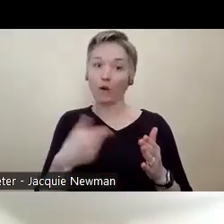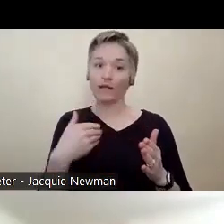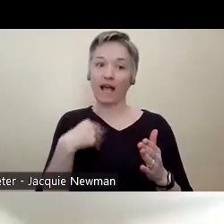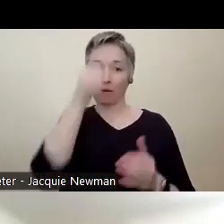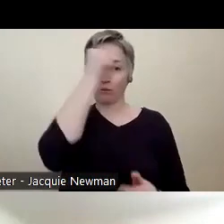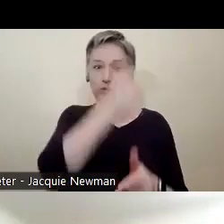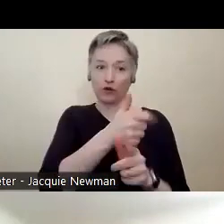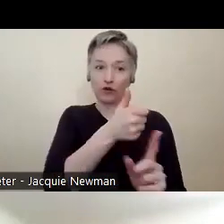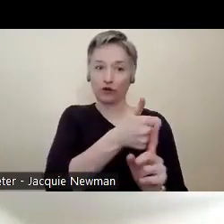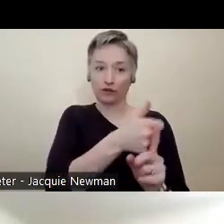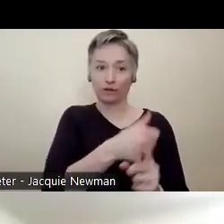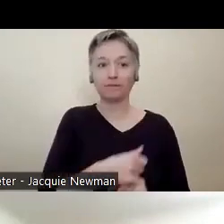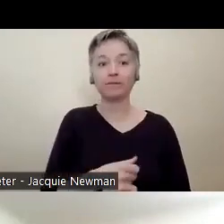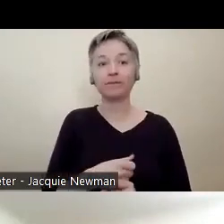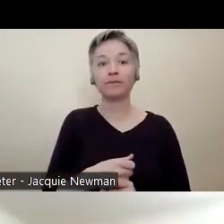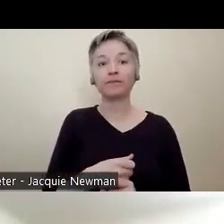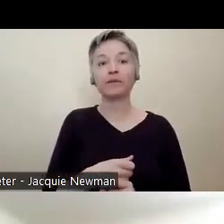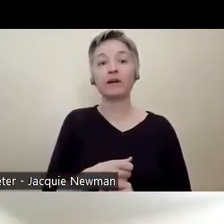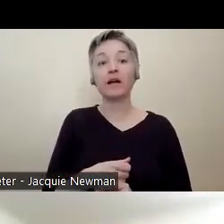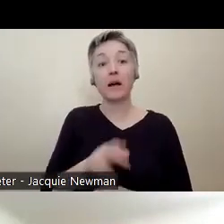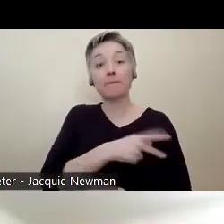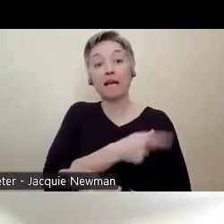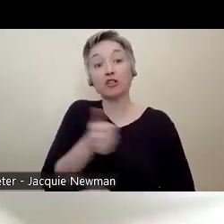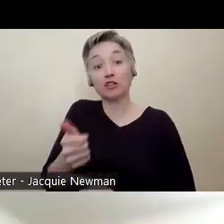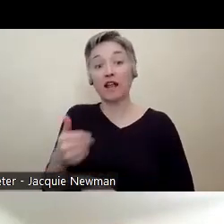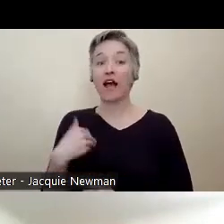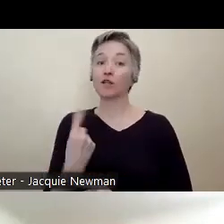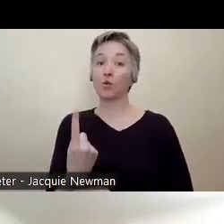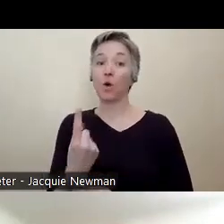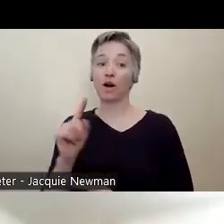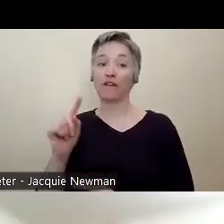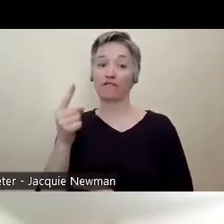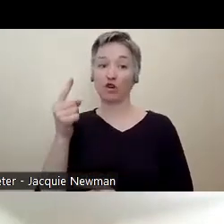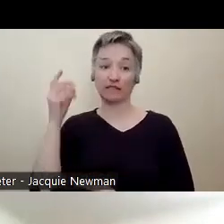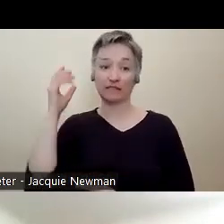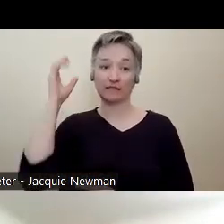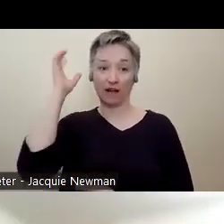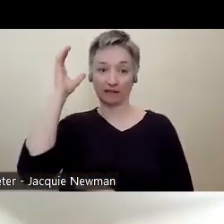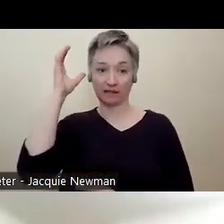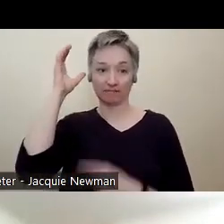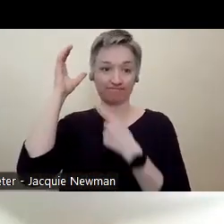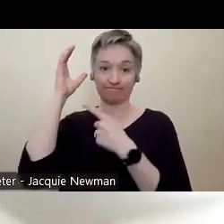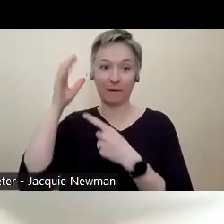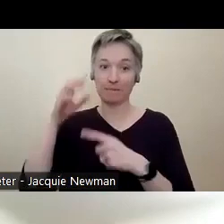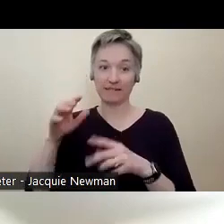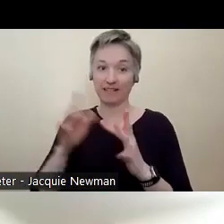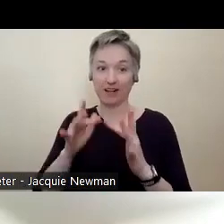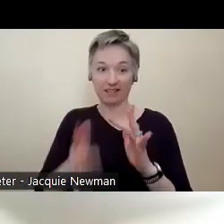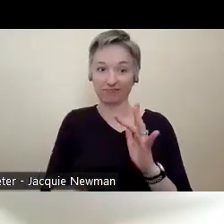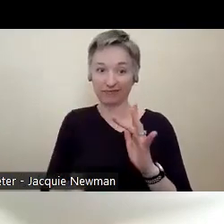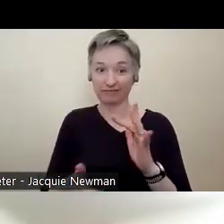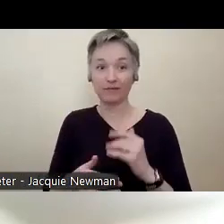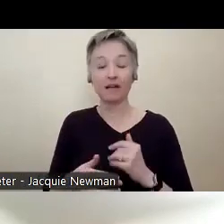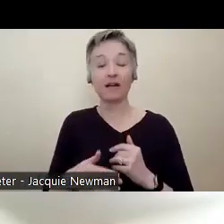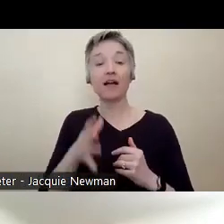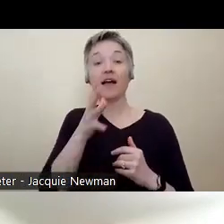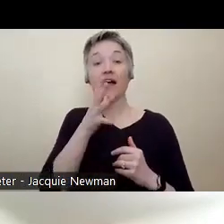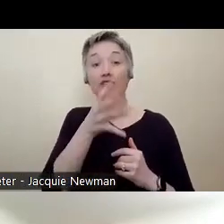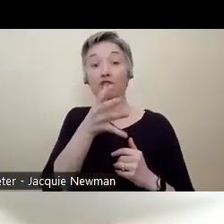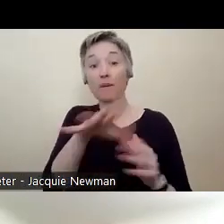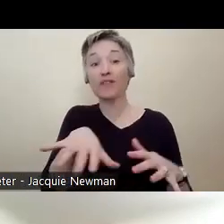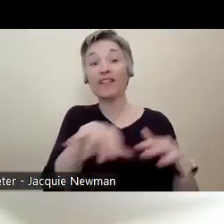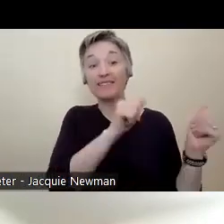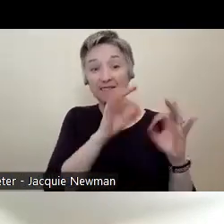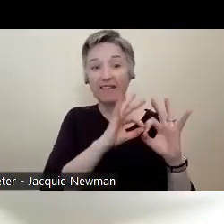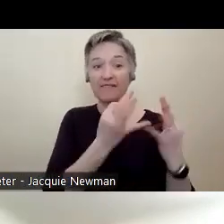She only has 1 first cousin on her father's side, and she doesn't talk to him. And then her grandmother left the family when her